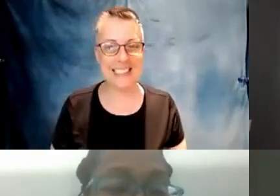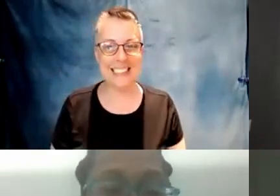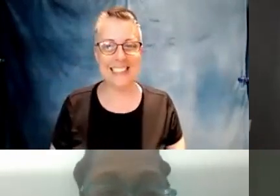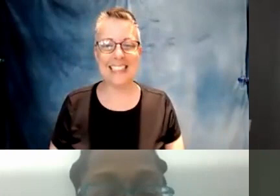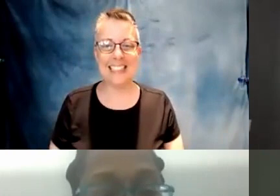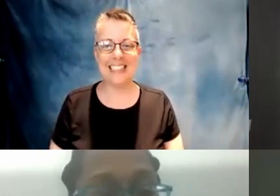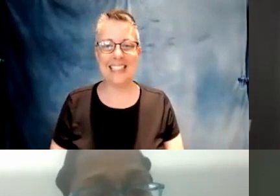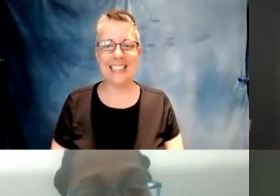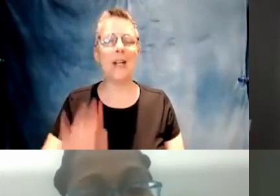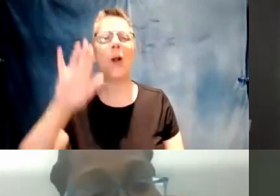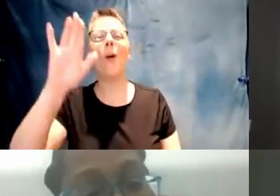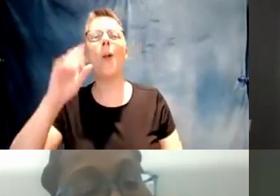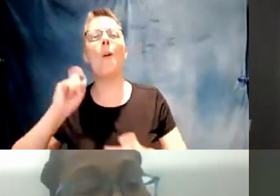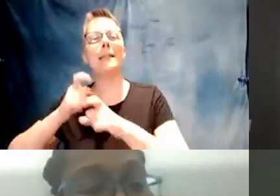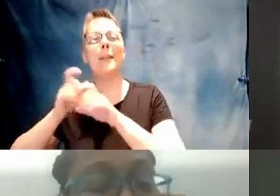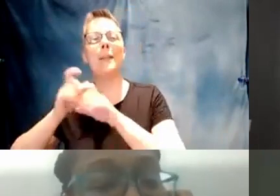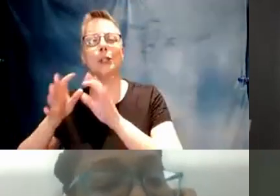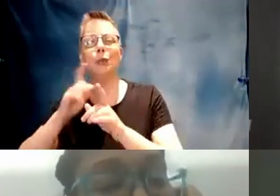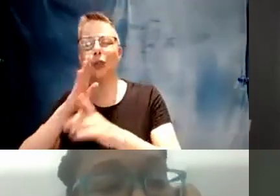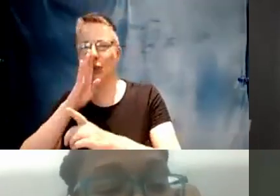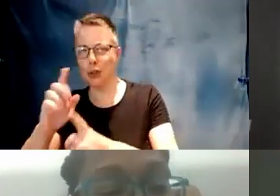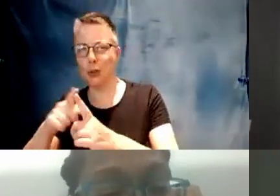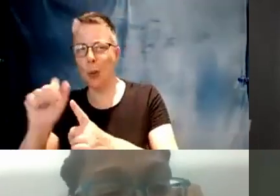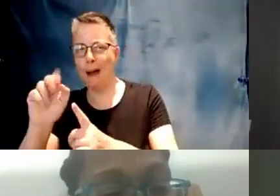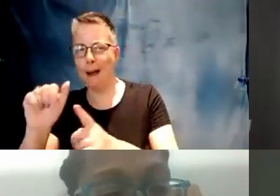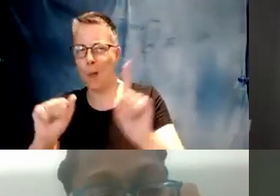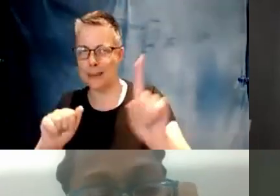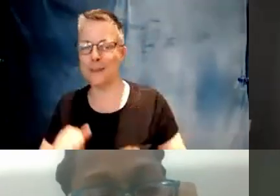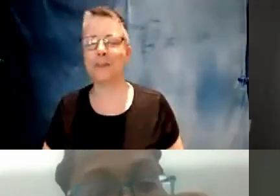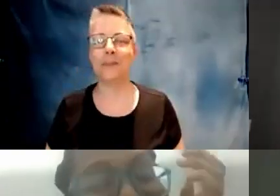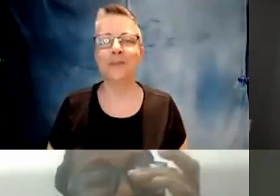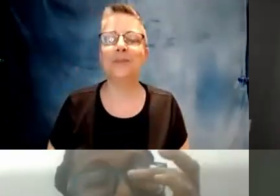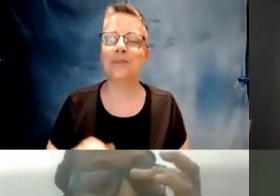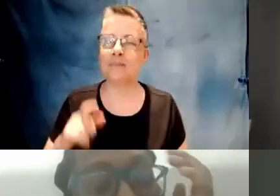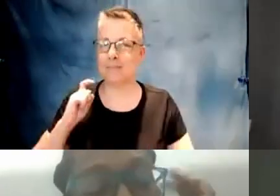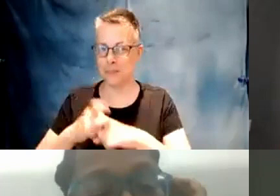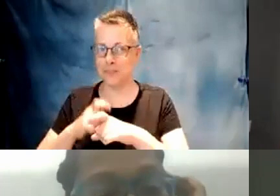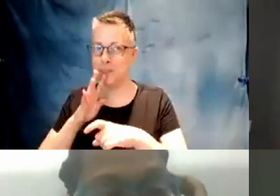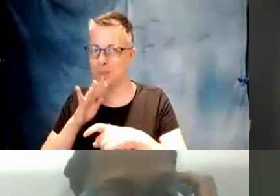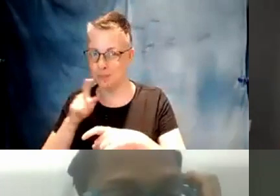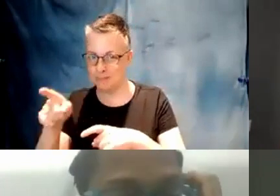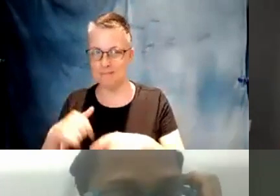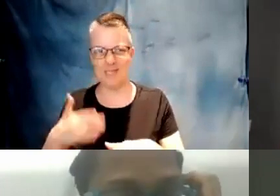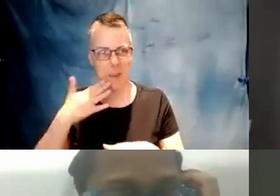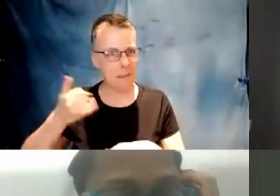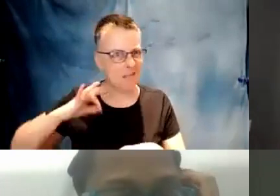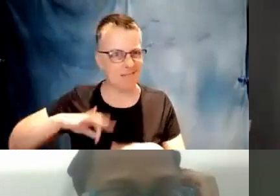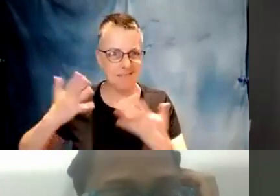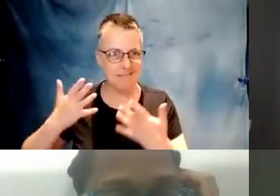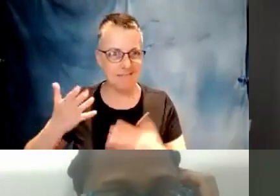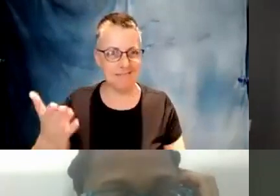Let me just say for Ana, I'm sorry. Go ahead. Ana, ¿qué te agradece de ser un estudiante aprendiz de inglés?